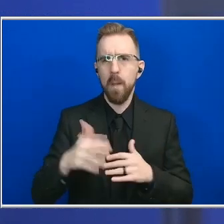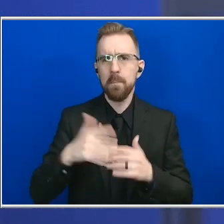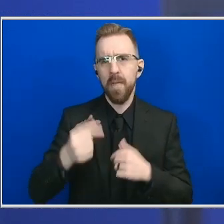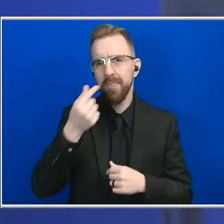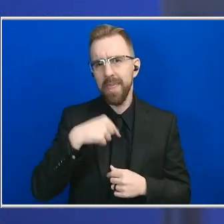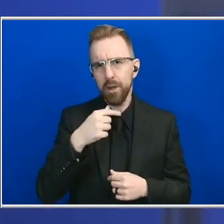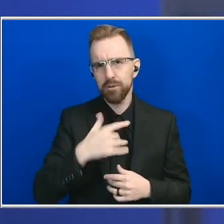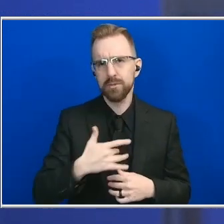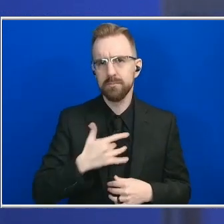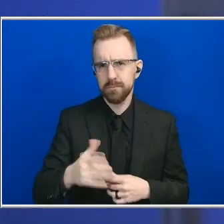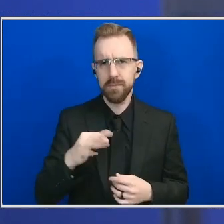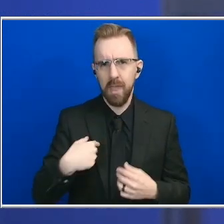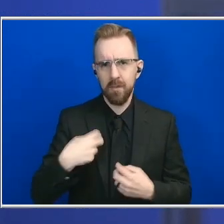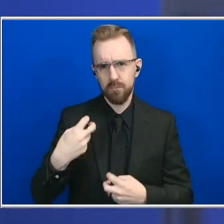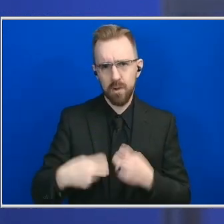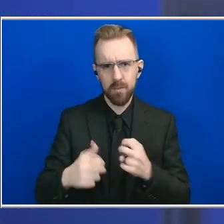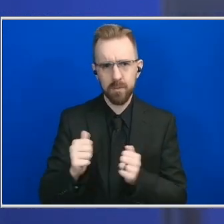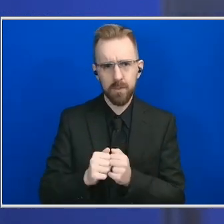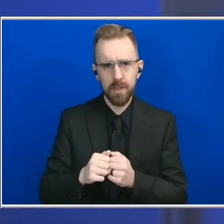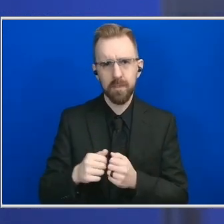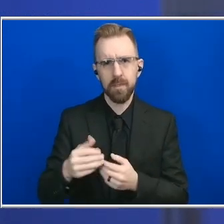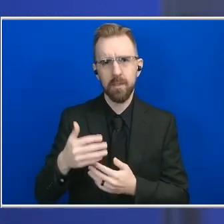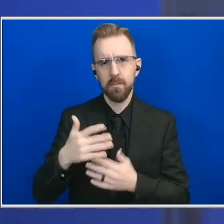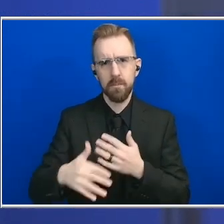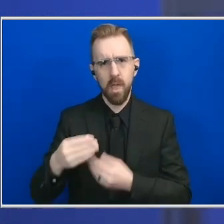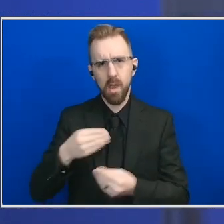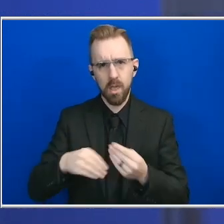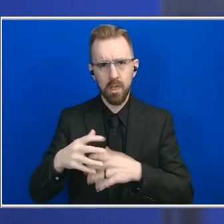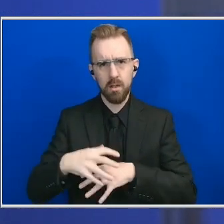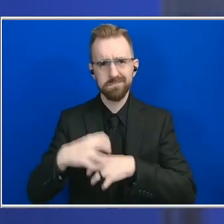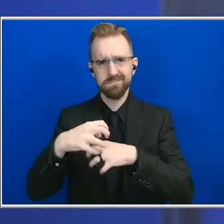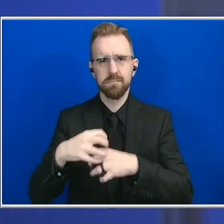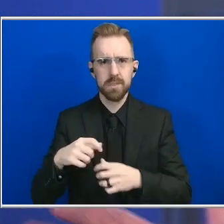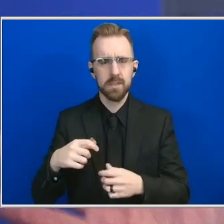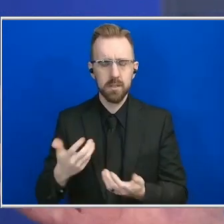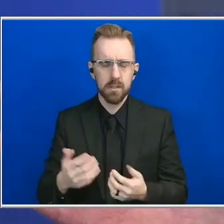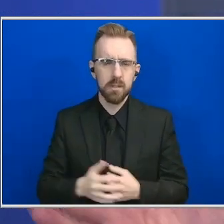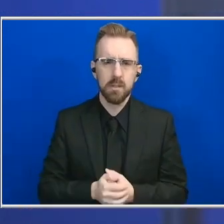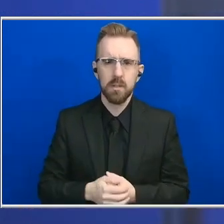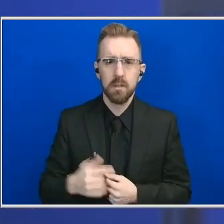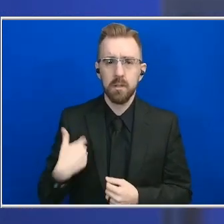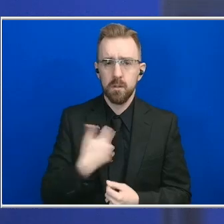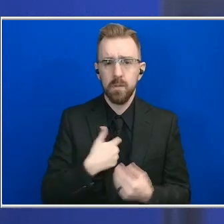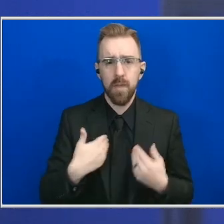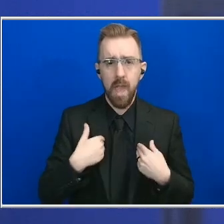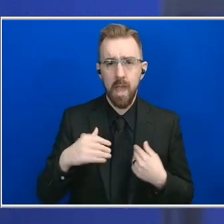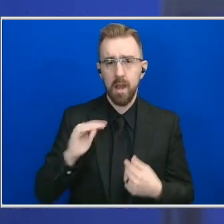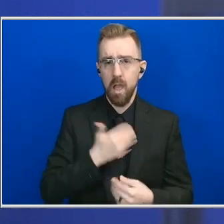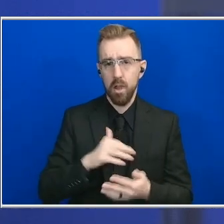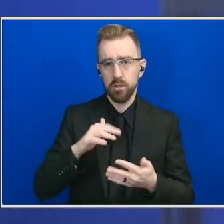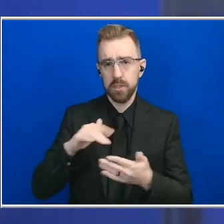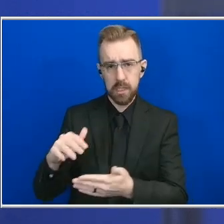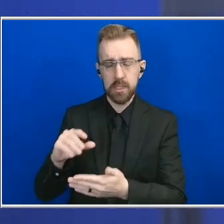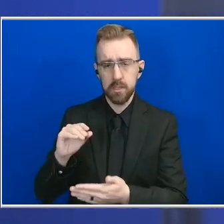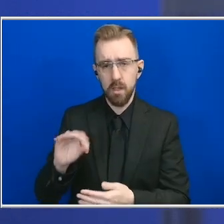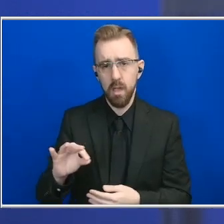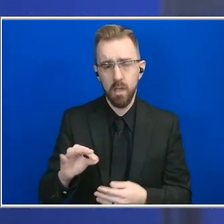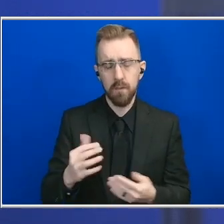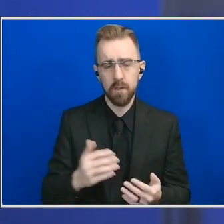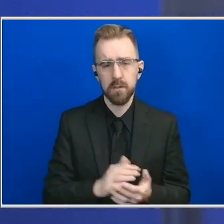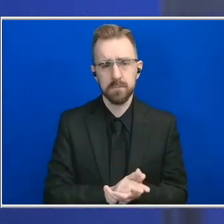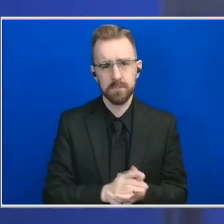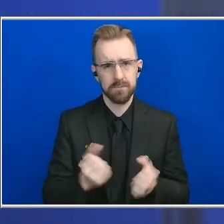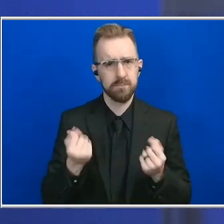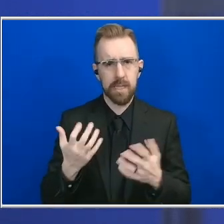to coagulation disturbances and so forth. But we've had, in our studies of many years, we've